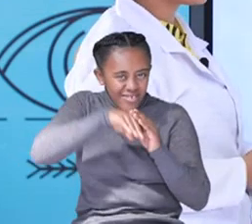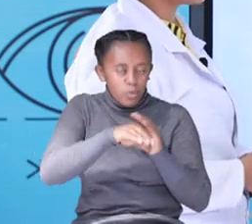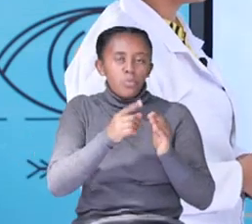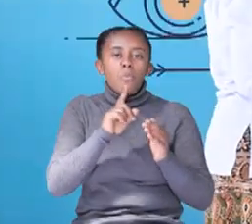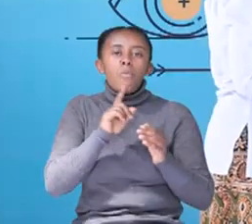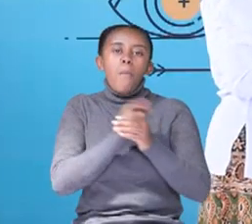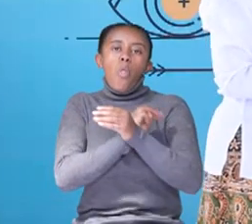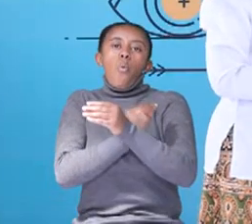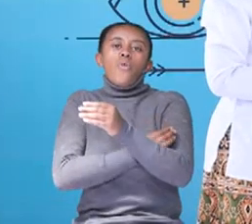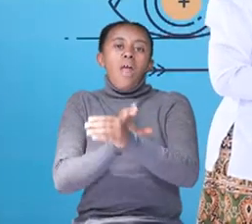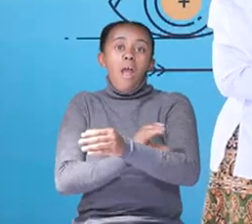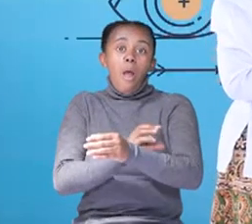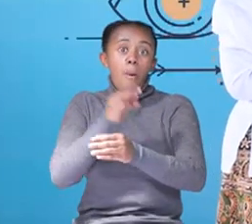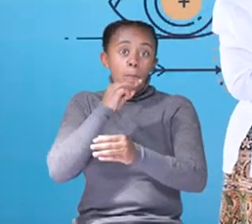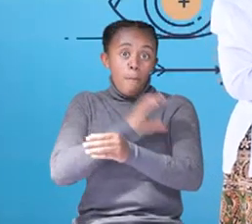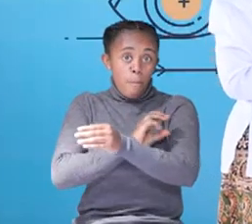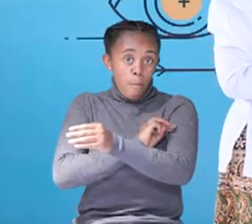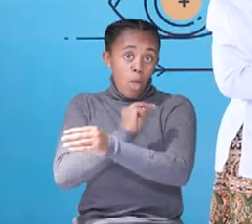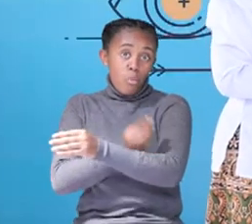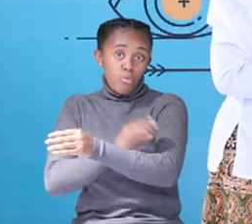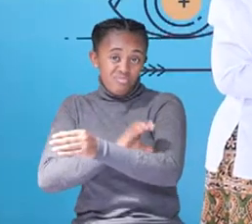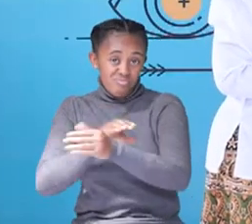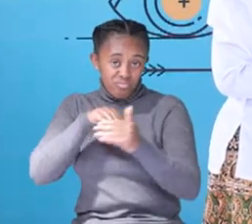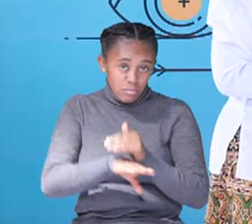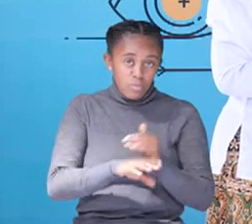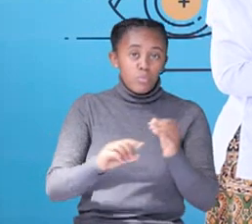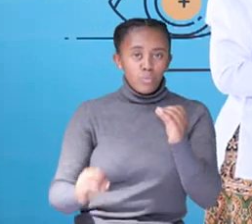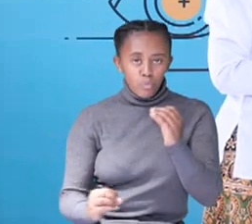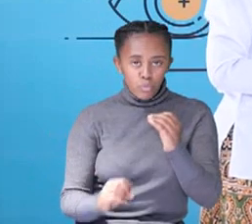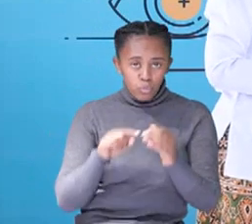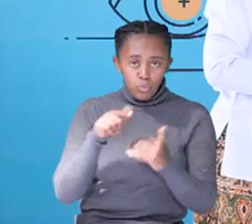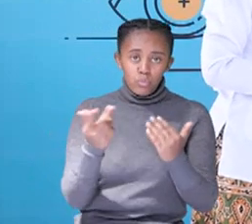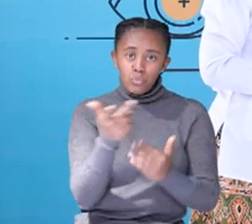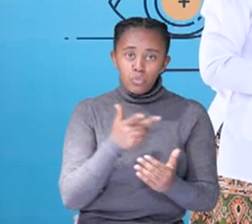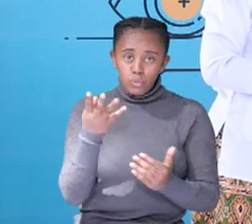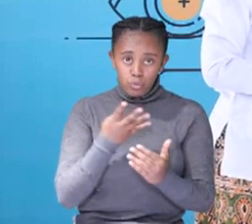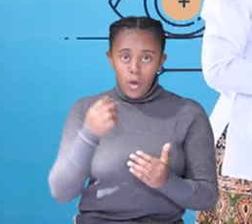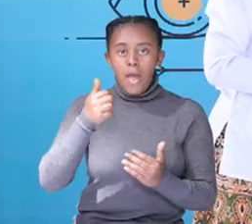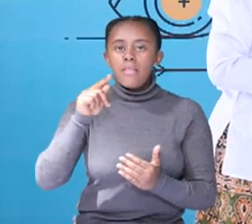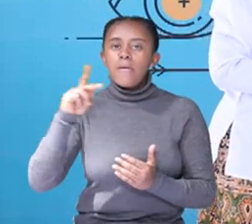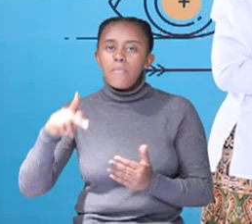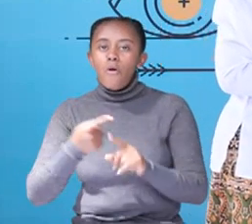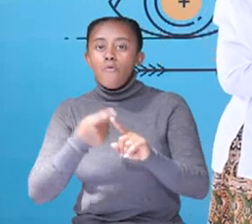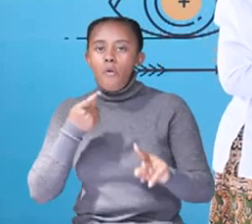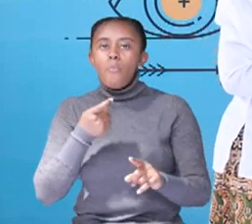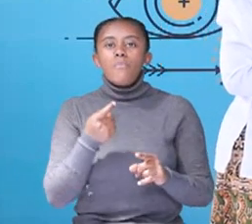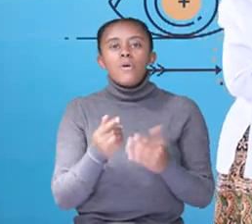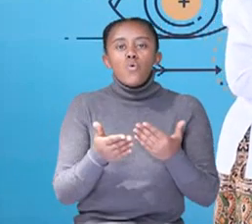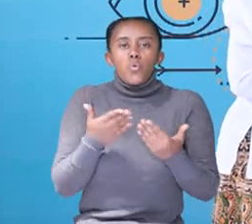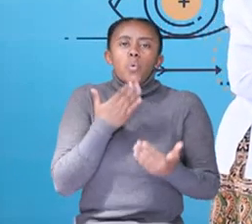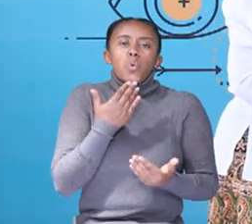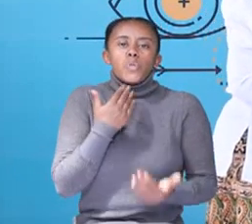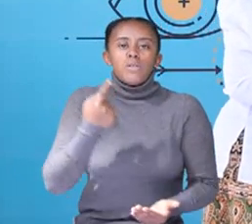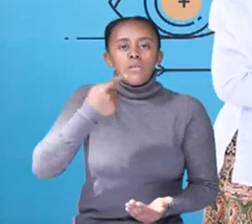the cristae. All these processes are important to produce ATP from glucose molecule.